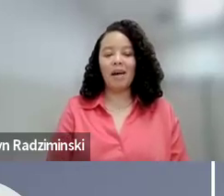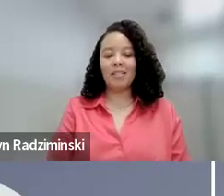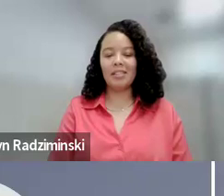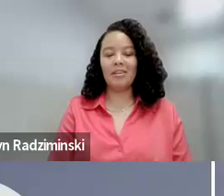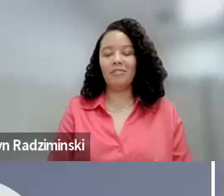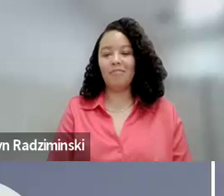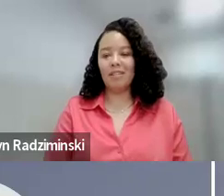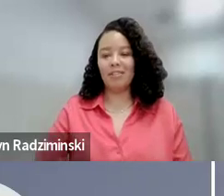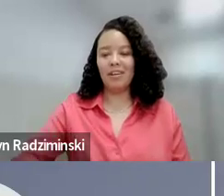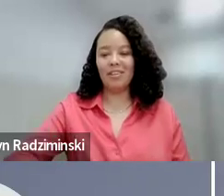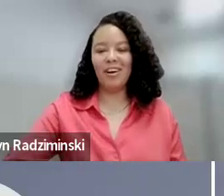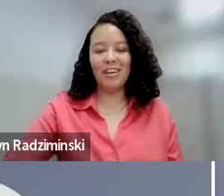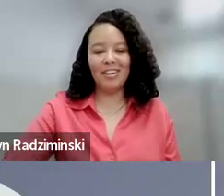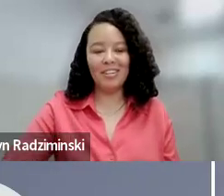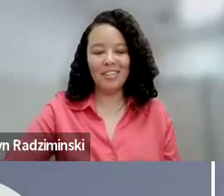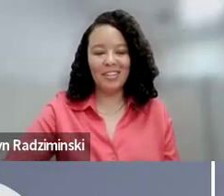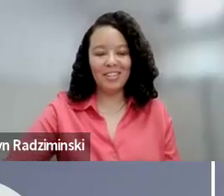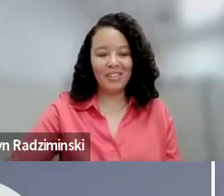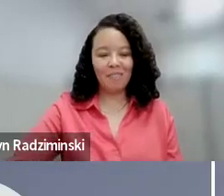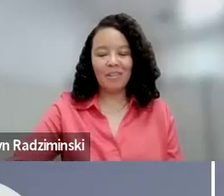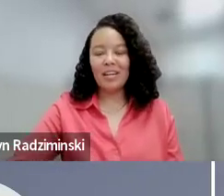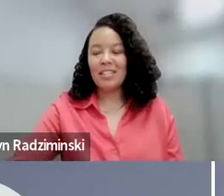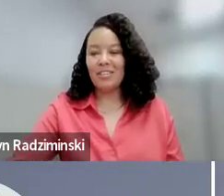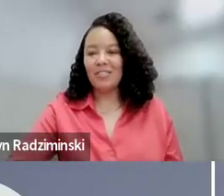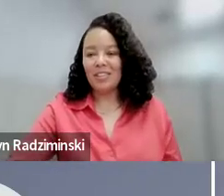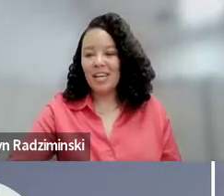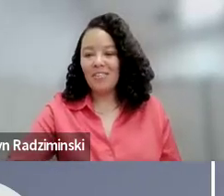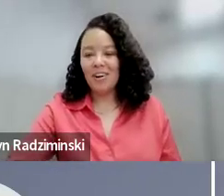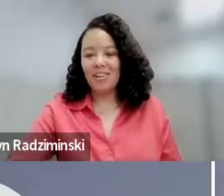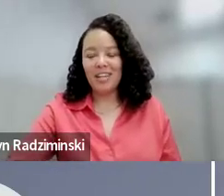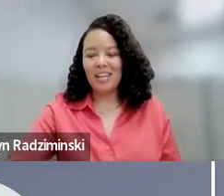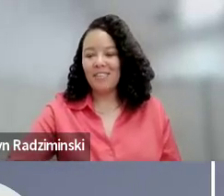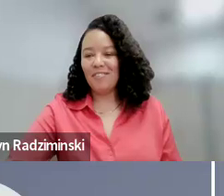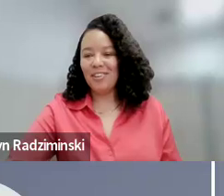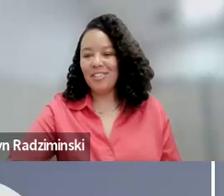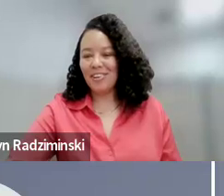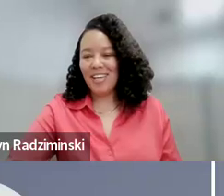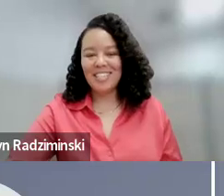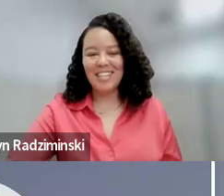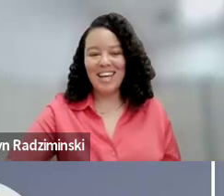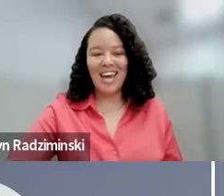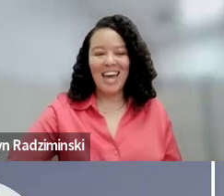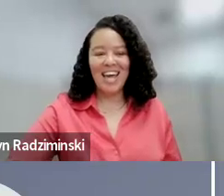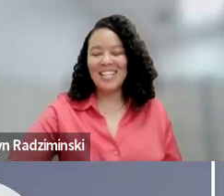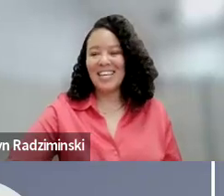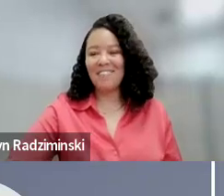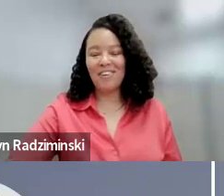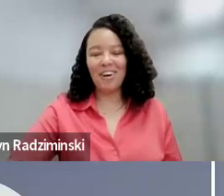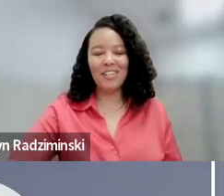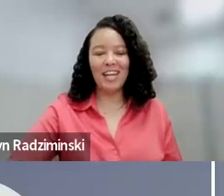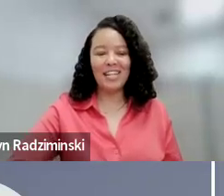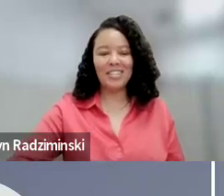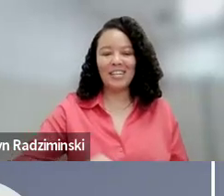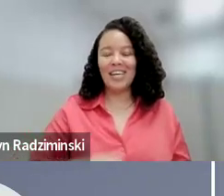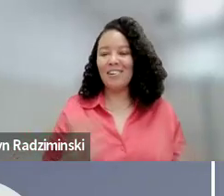at Bazelon Center for Mental Health Law. So thank you all again for joining us today. And if you all